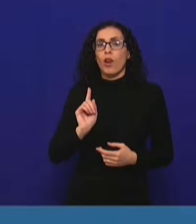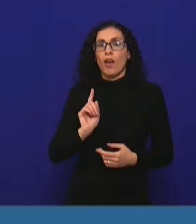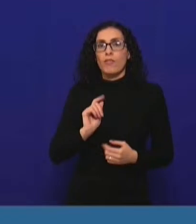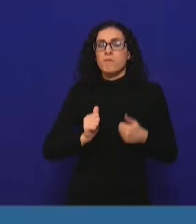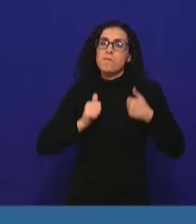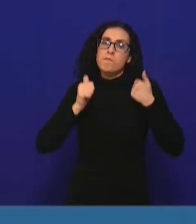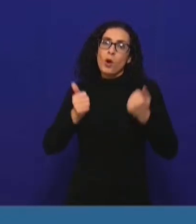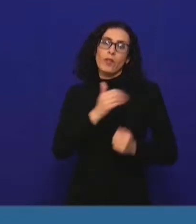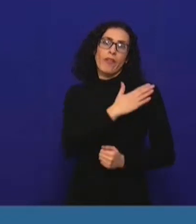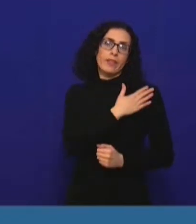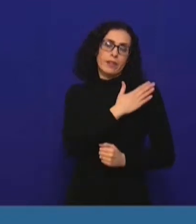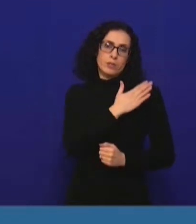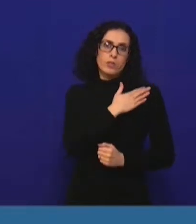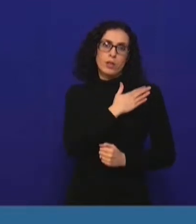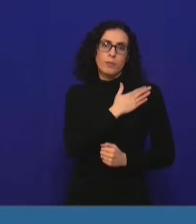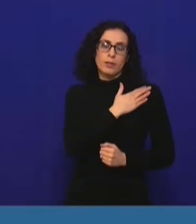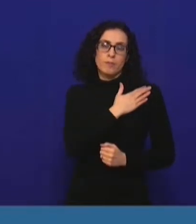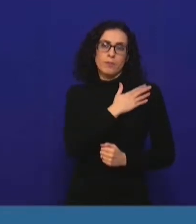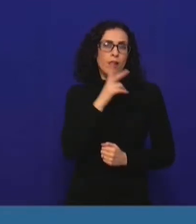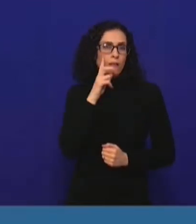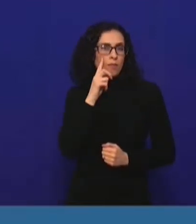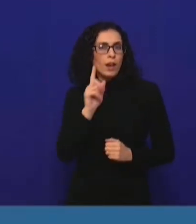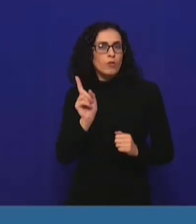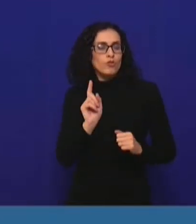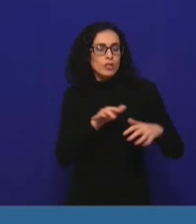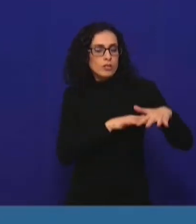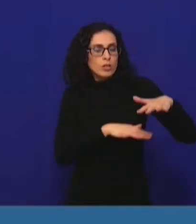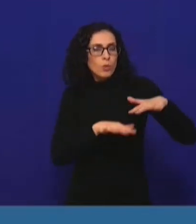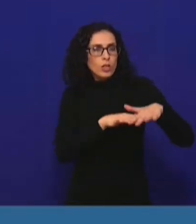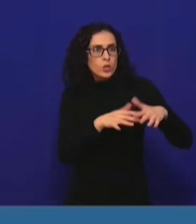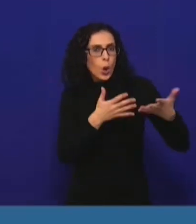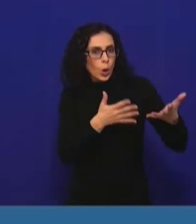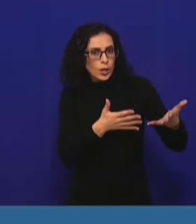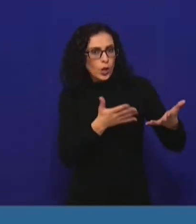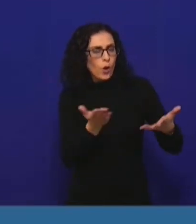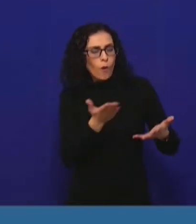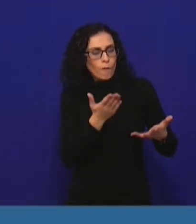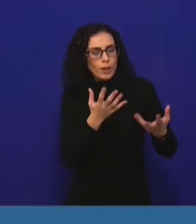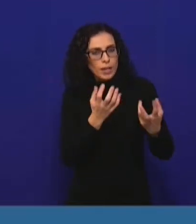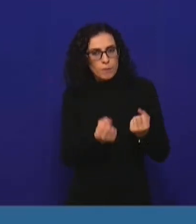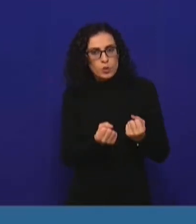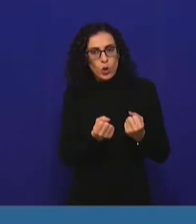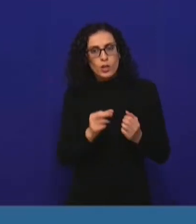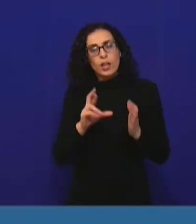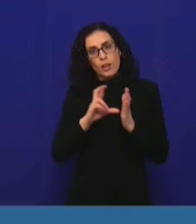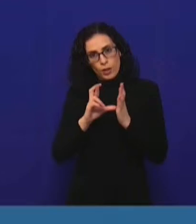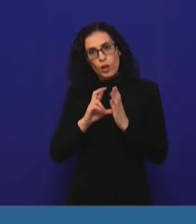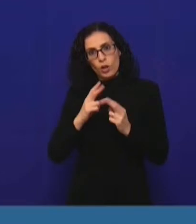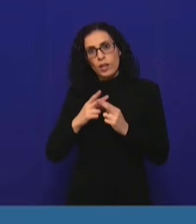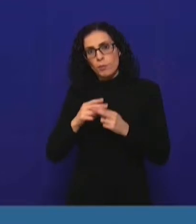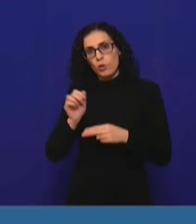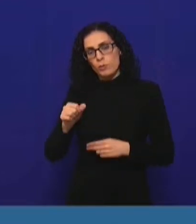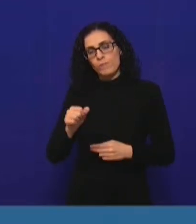aħna nsegwu x'inhi s-sitwazzjoni minn fejn ikunu ġejjin l-ammont ta' każijiet u fejn ikun hemm bżonn miżuri jsiru.